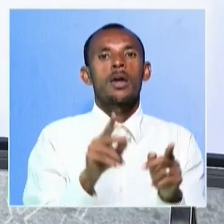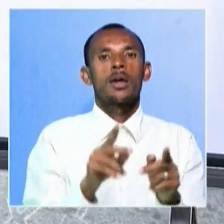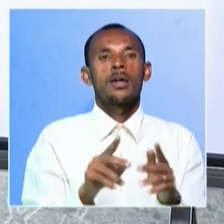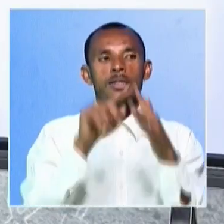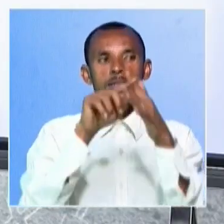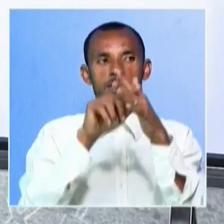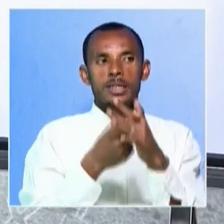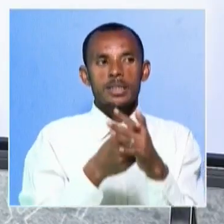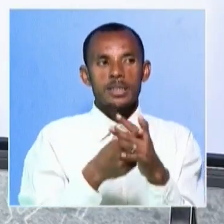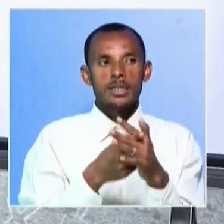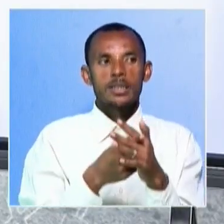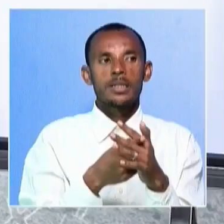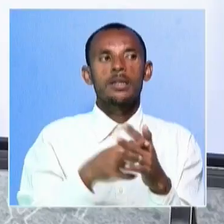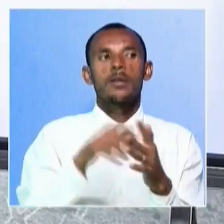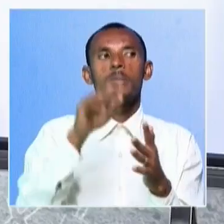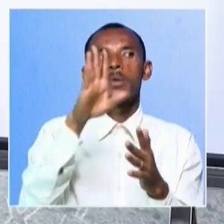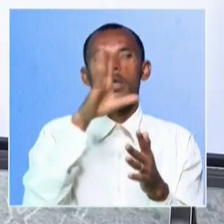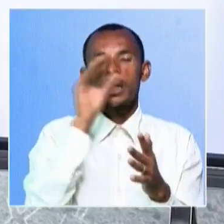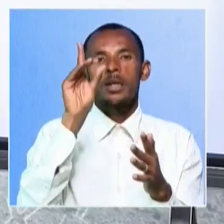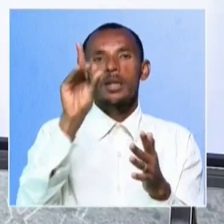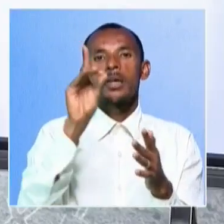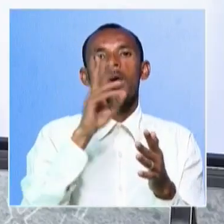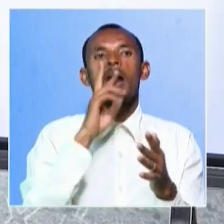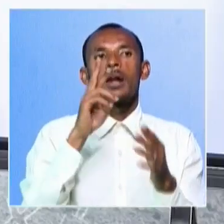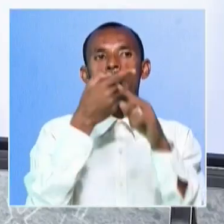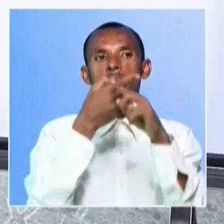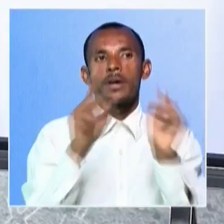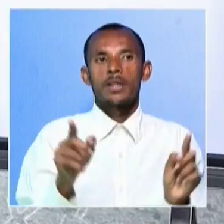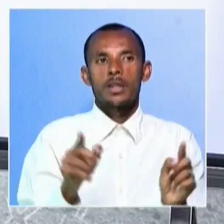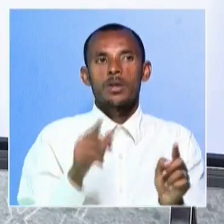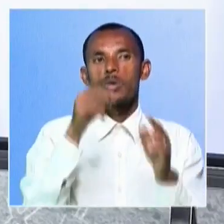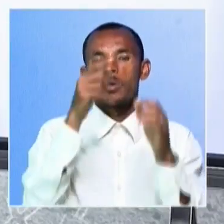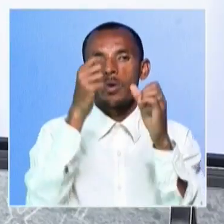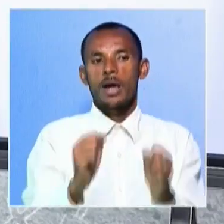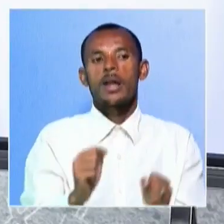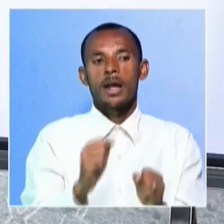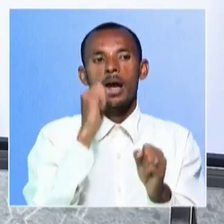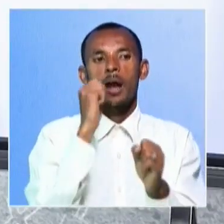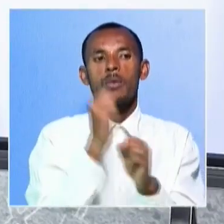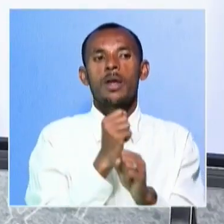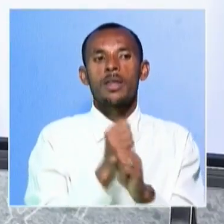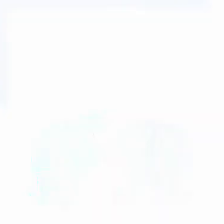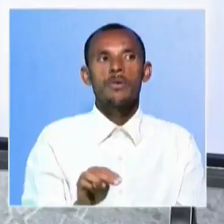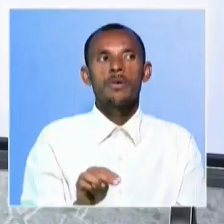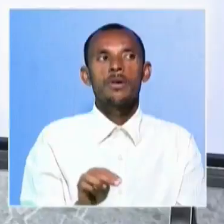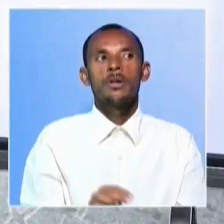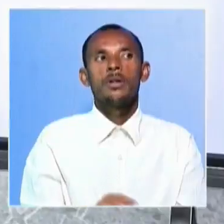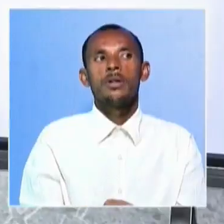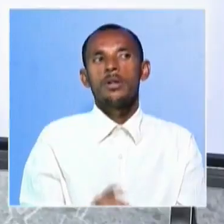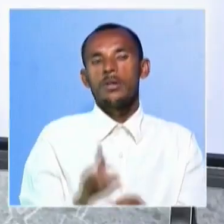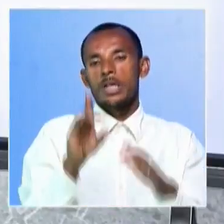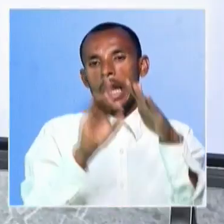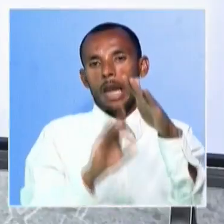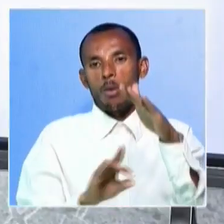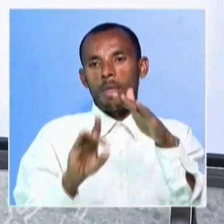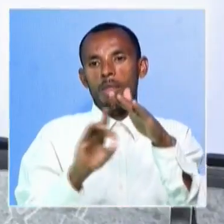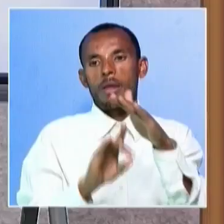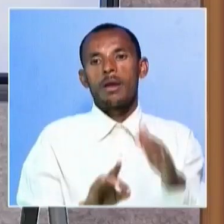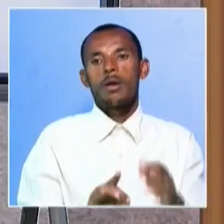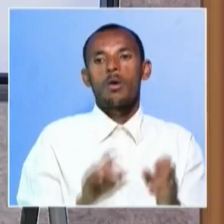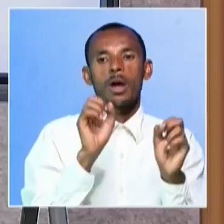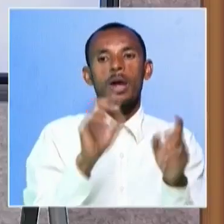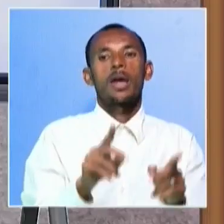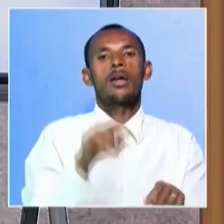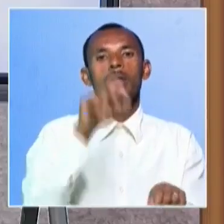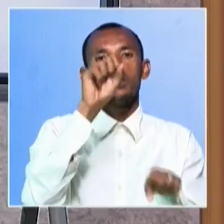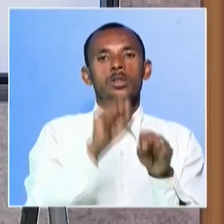since b and d are different, you can calculate the LCM of the denominators. Okay,